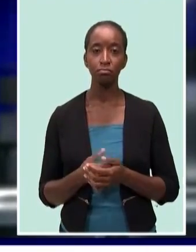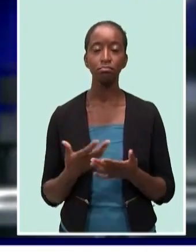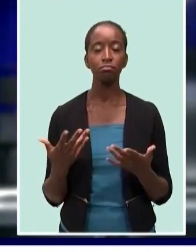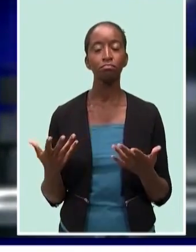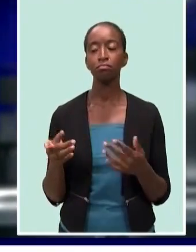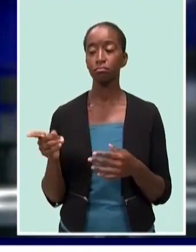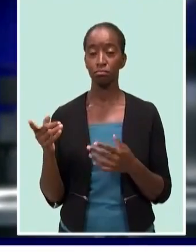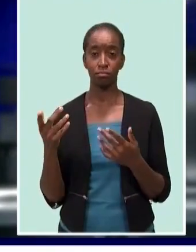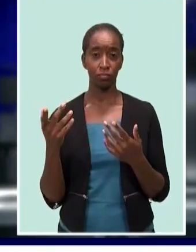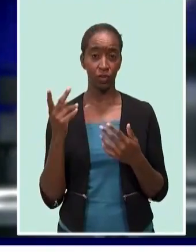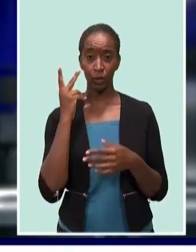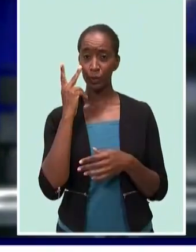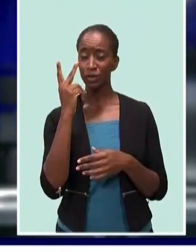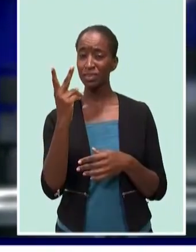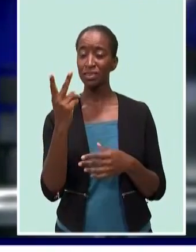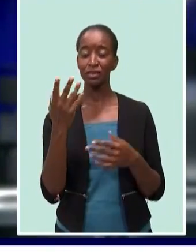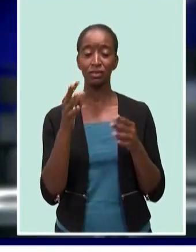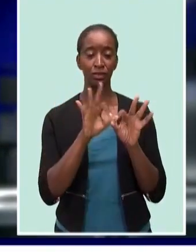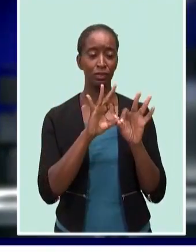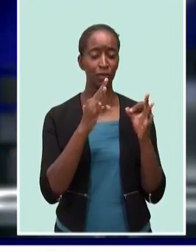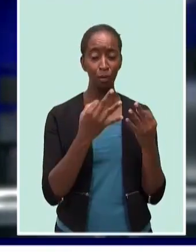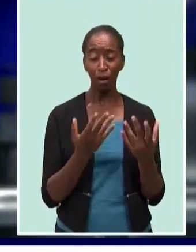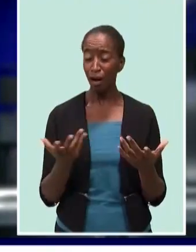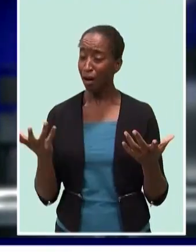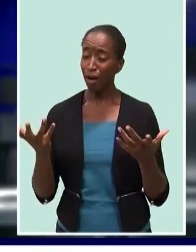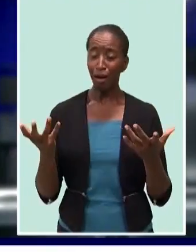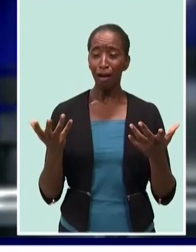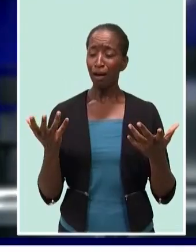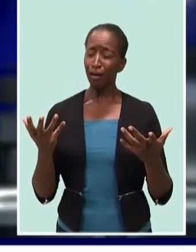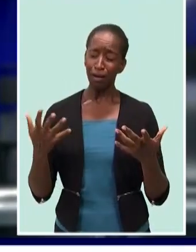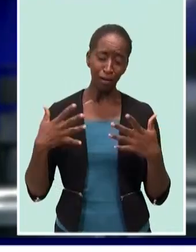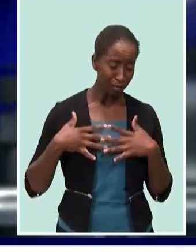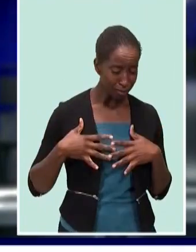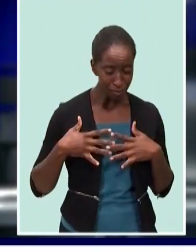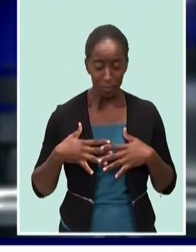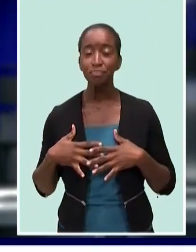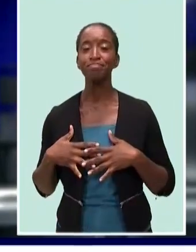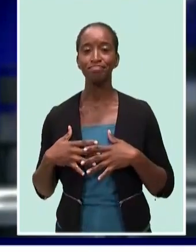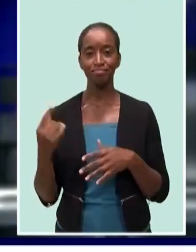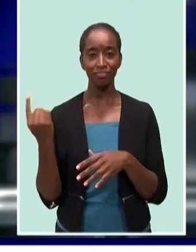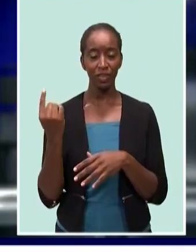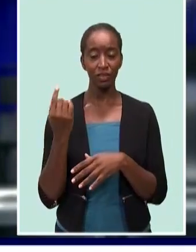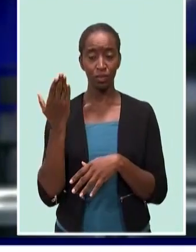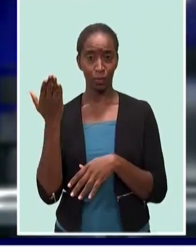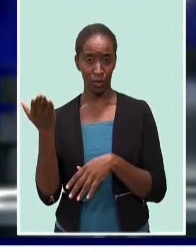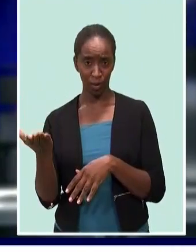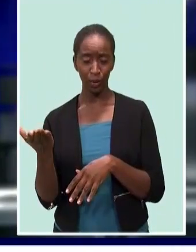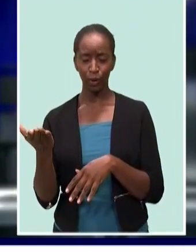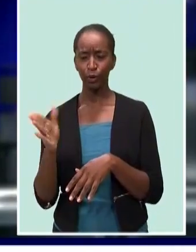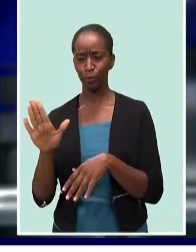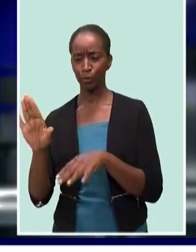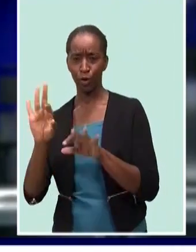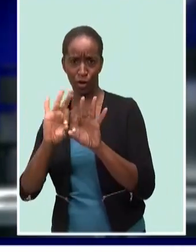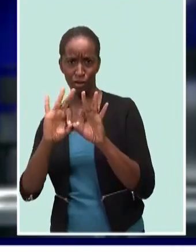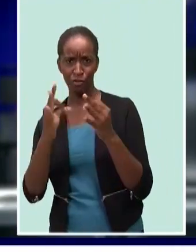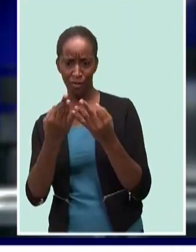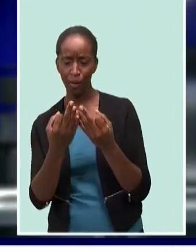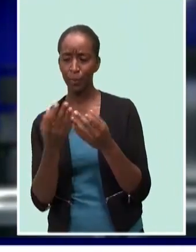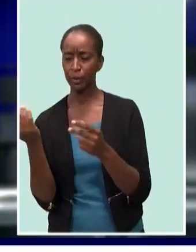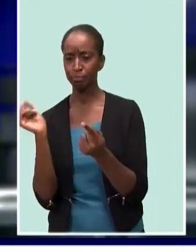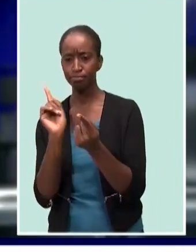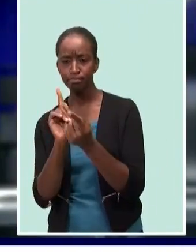from covering these events, families take these situations really hard. A counselor was there checking on one of her relatives who was in the mall at the